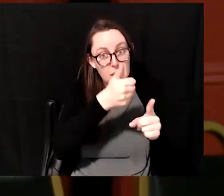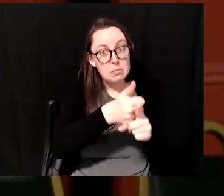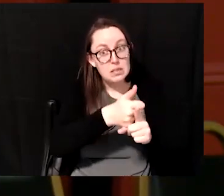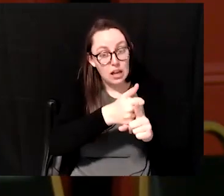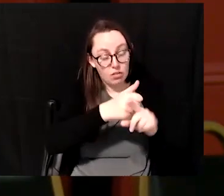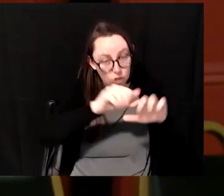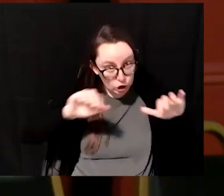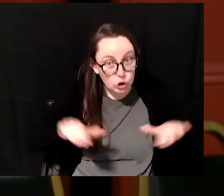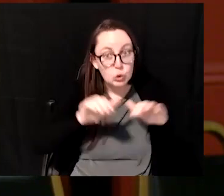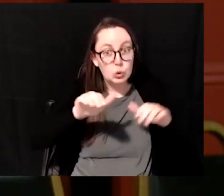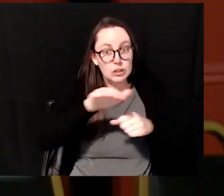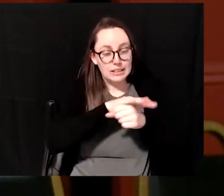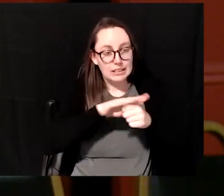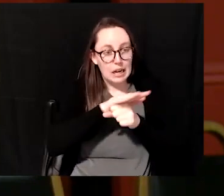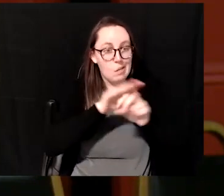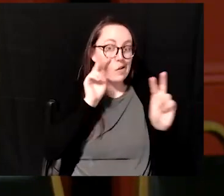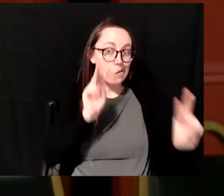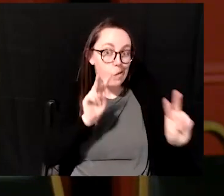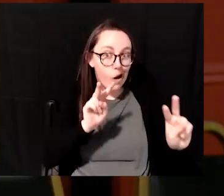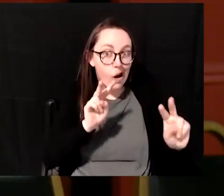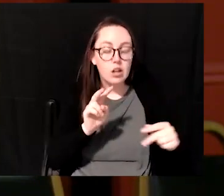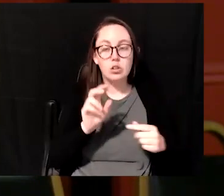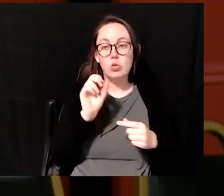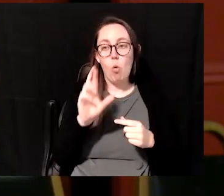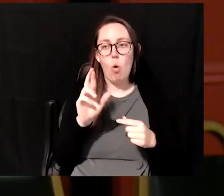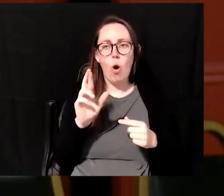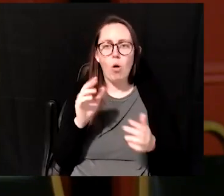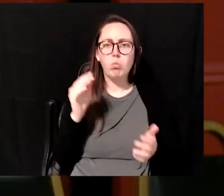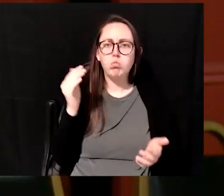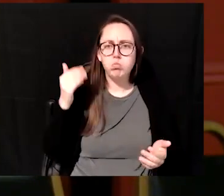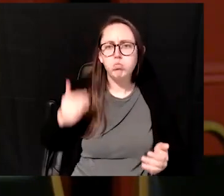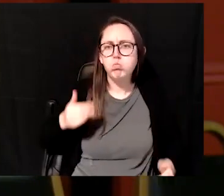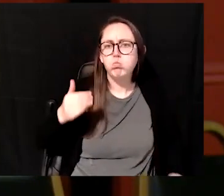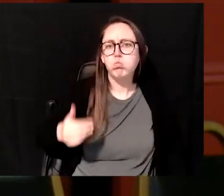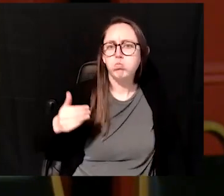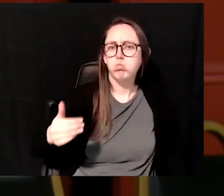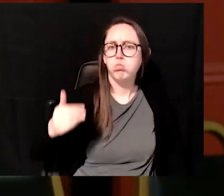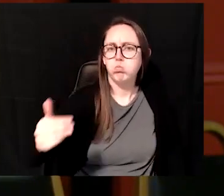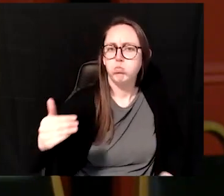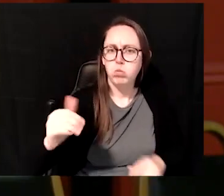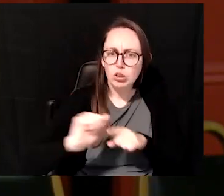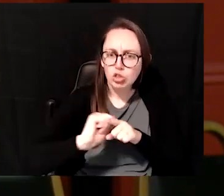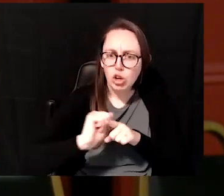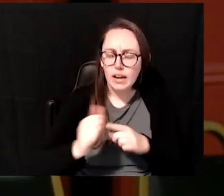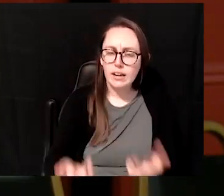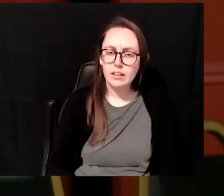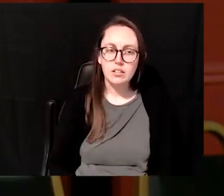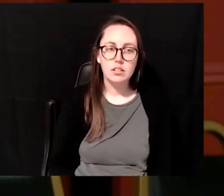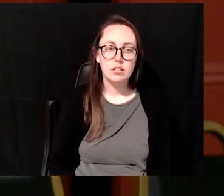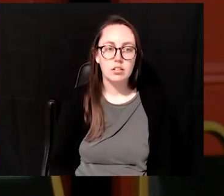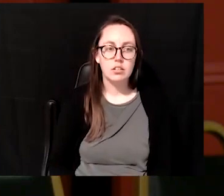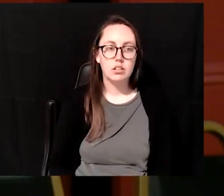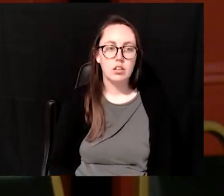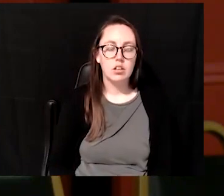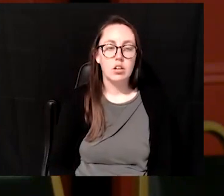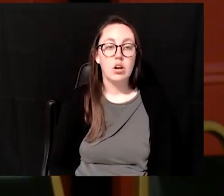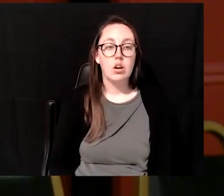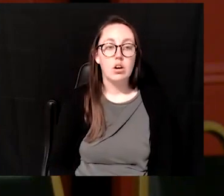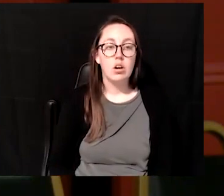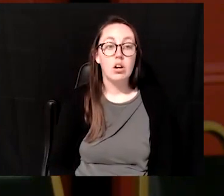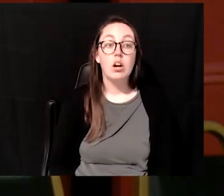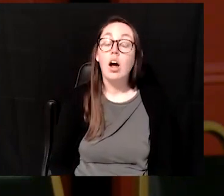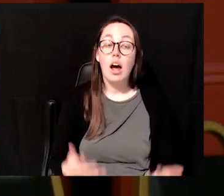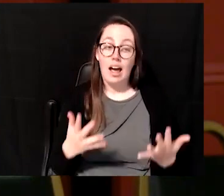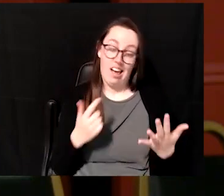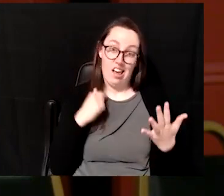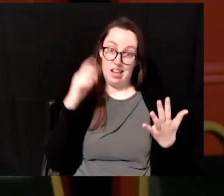or periodic trainings and also now that I'm aware of that list I I missed it I'm going to